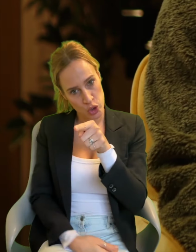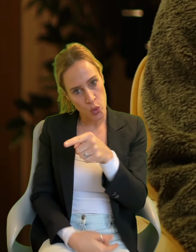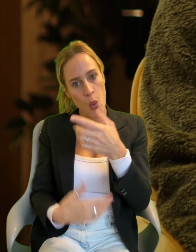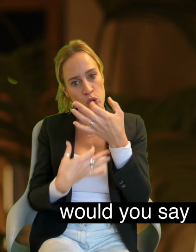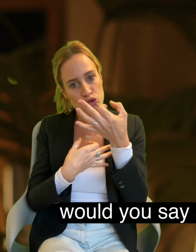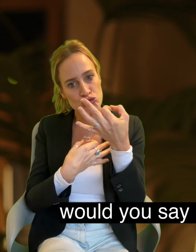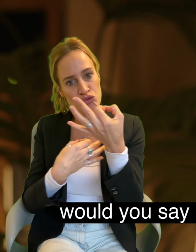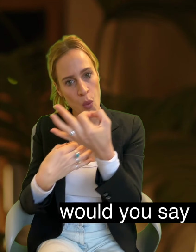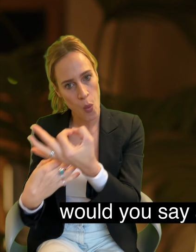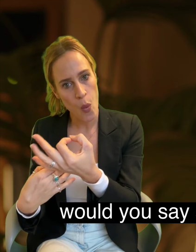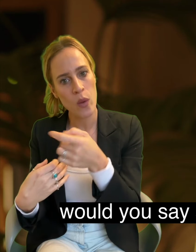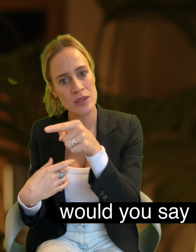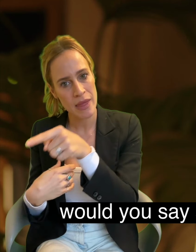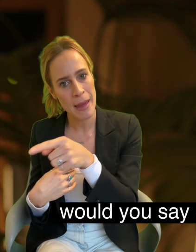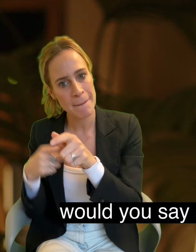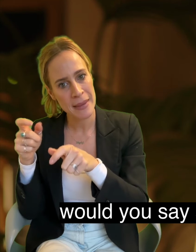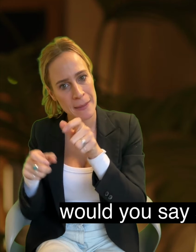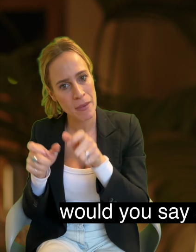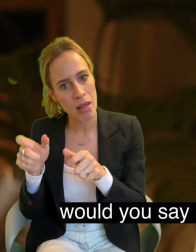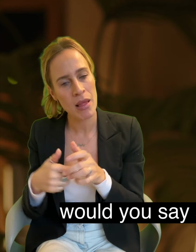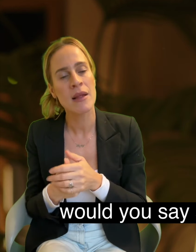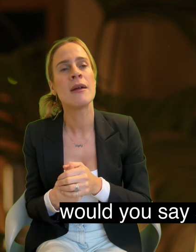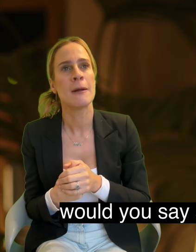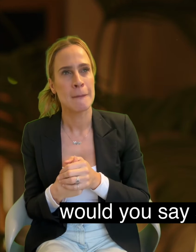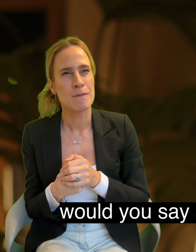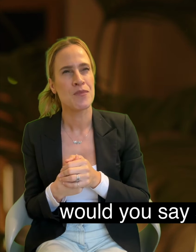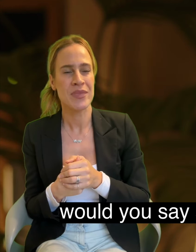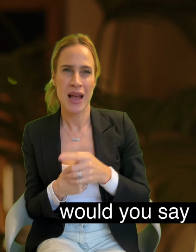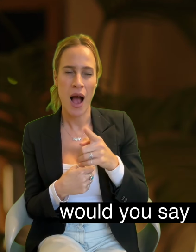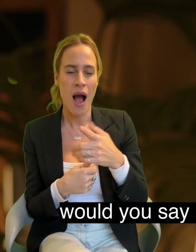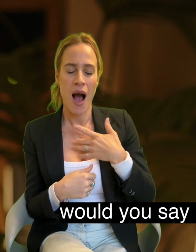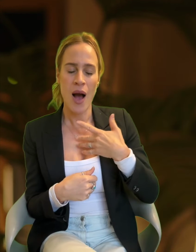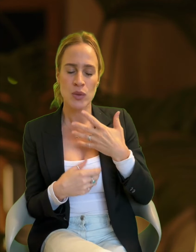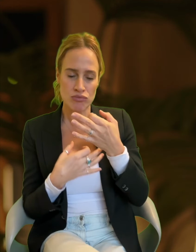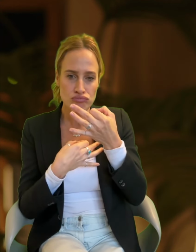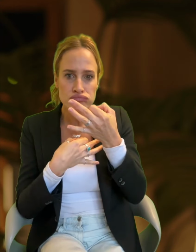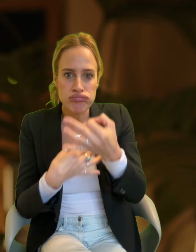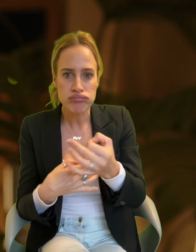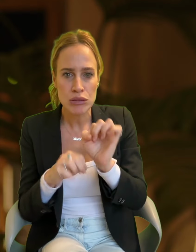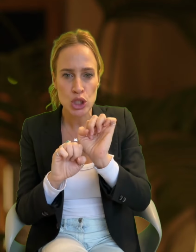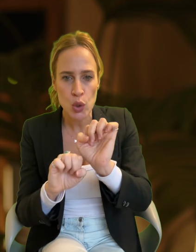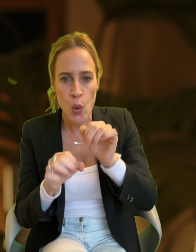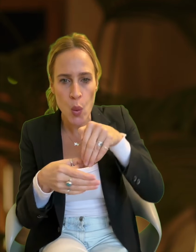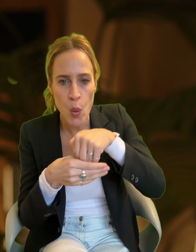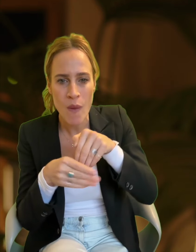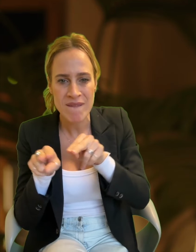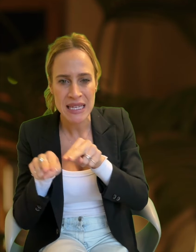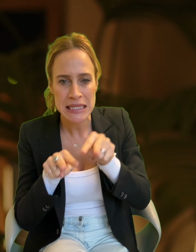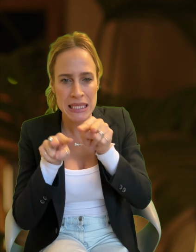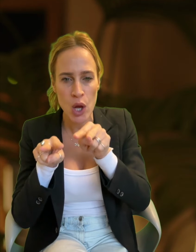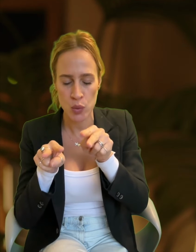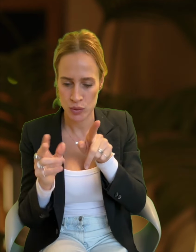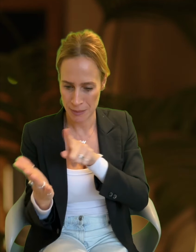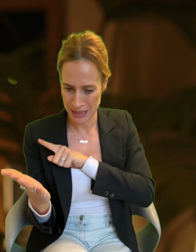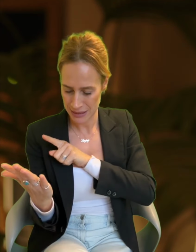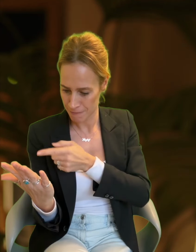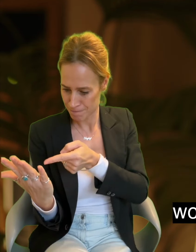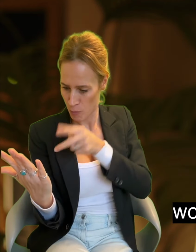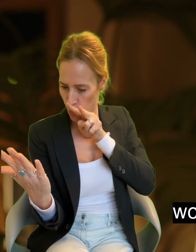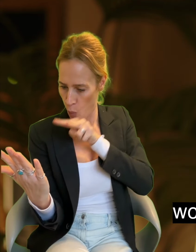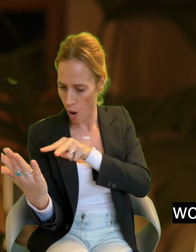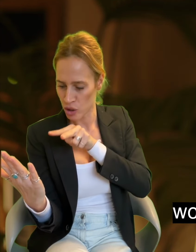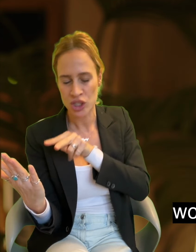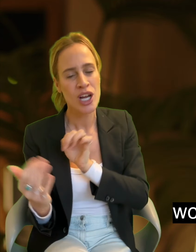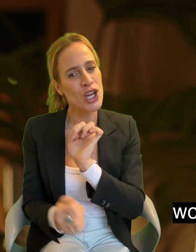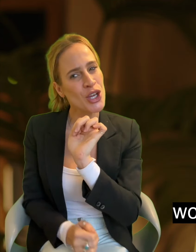to. And would you say, and this is why I was drawn to your content, because I could feel you get, I would